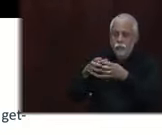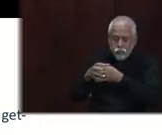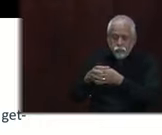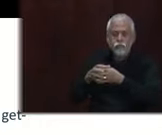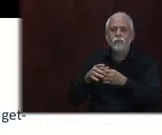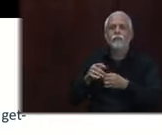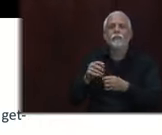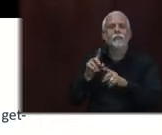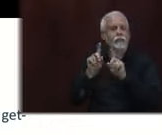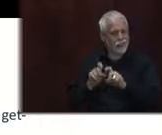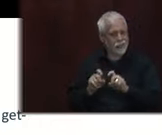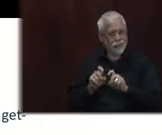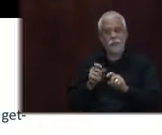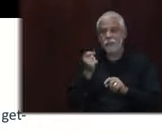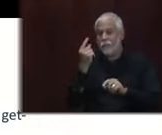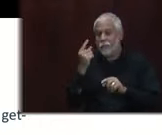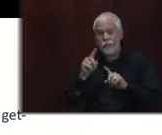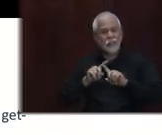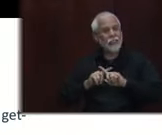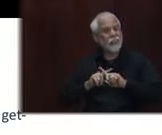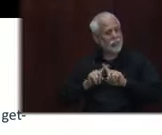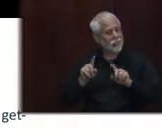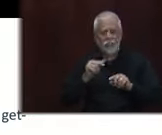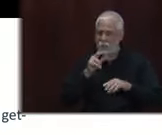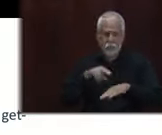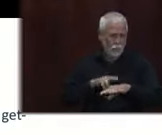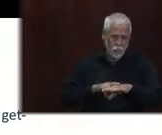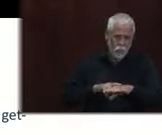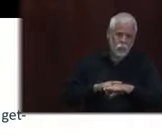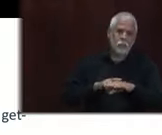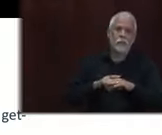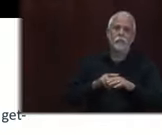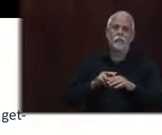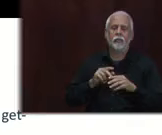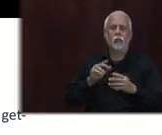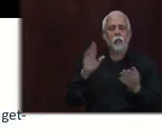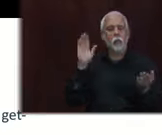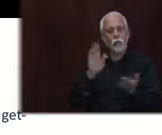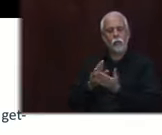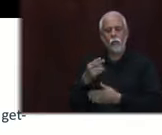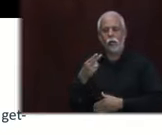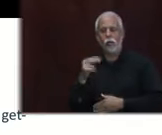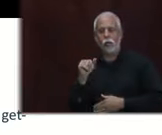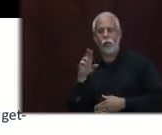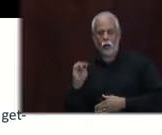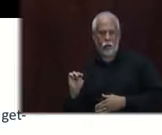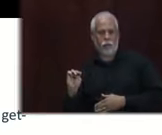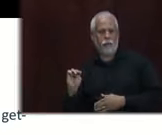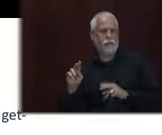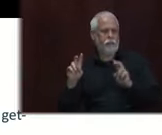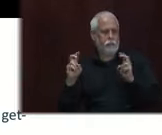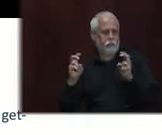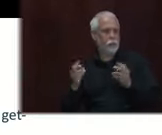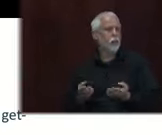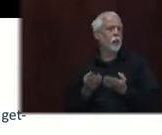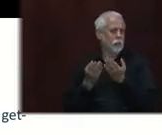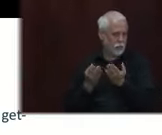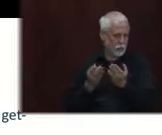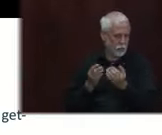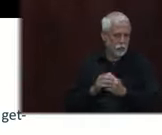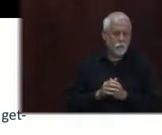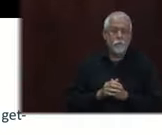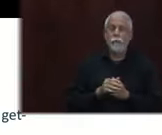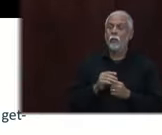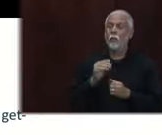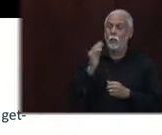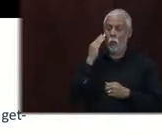get-together. This is different guidance than usual, so this is a harm reduction guidance that we are recommending.